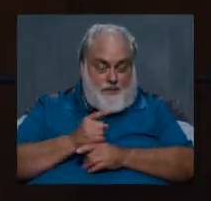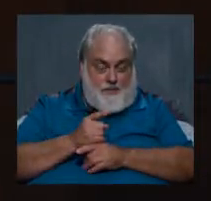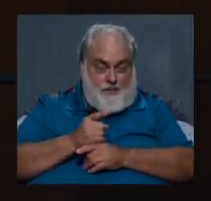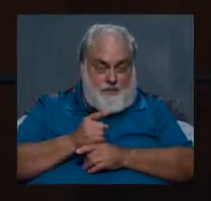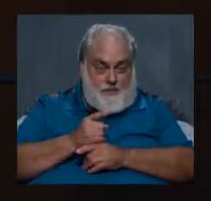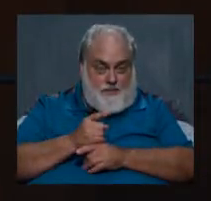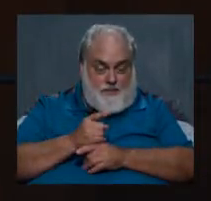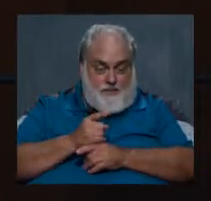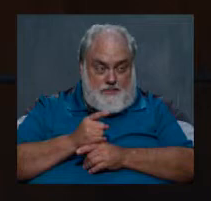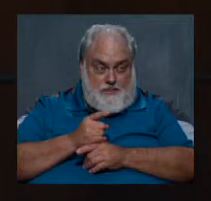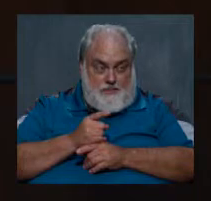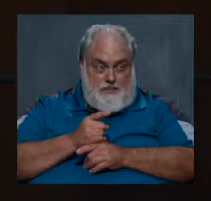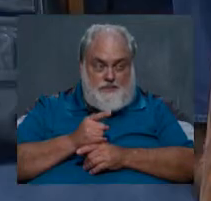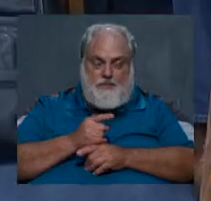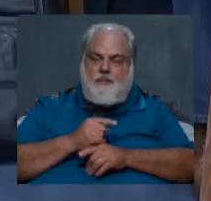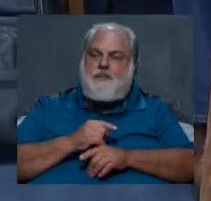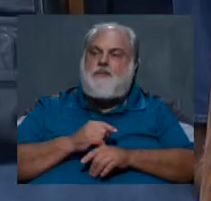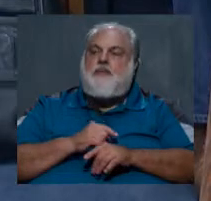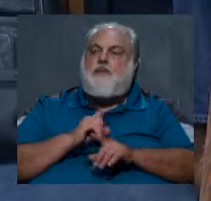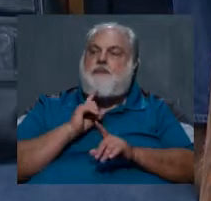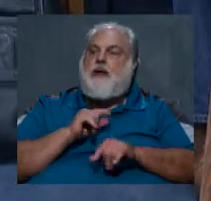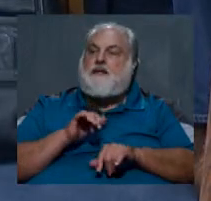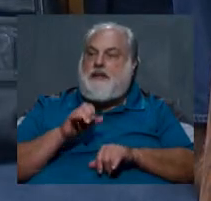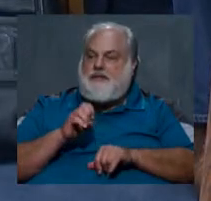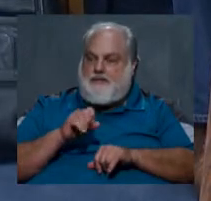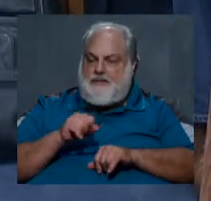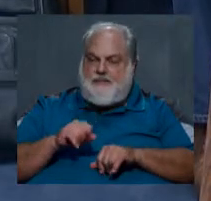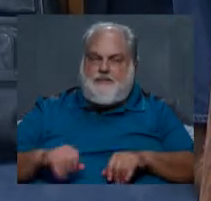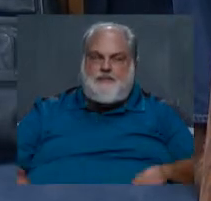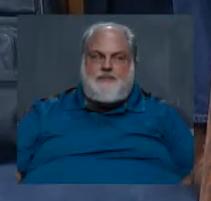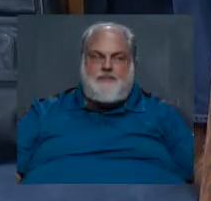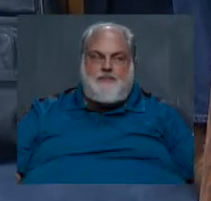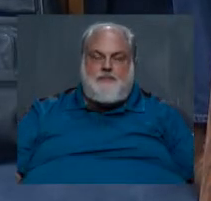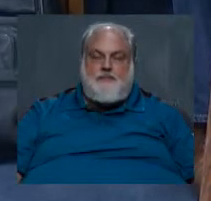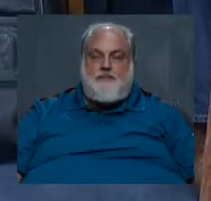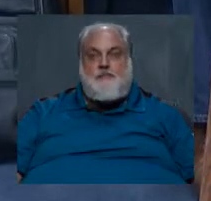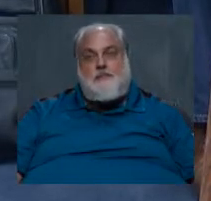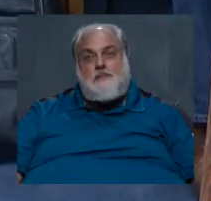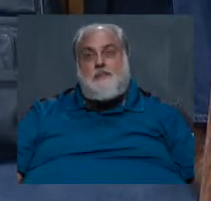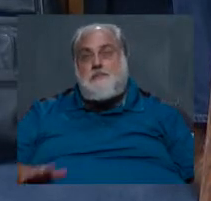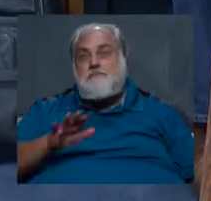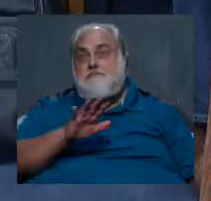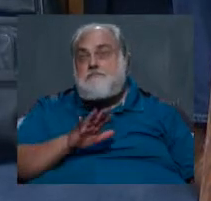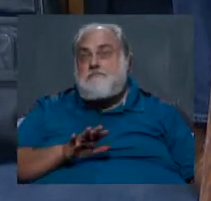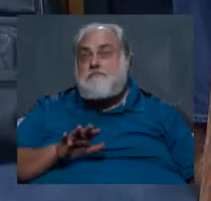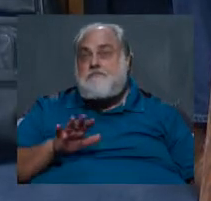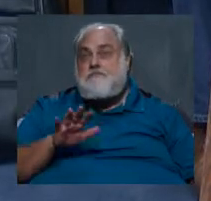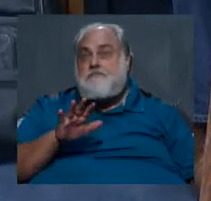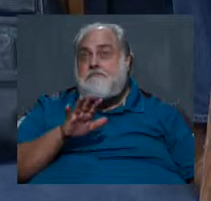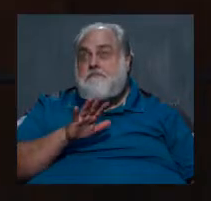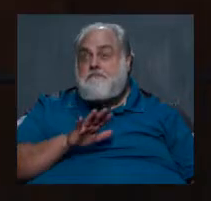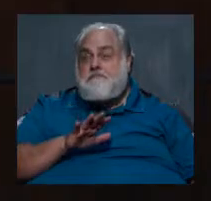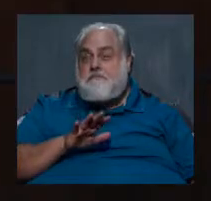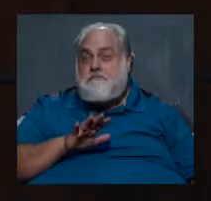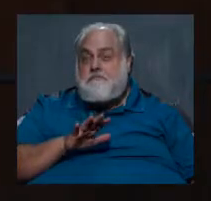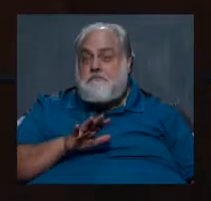that range, yes. in increase. Okay, so we're looking at about a car